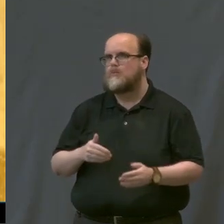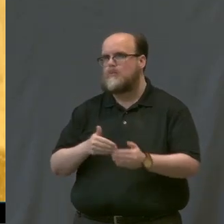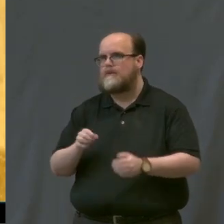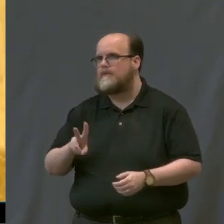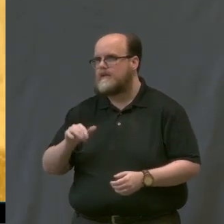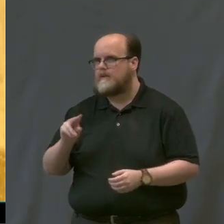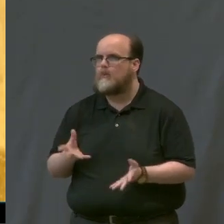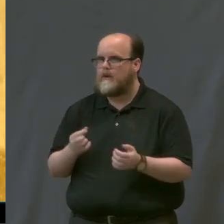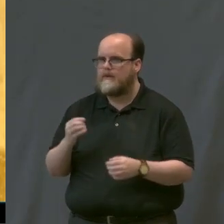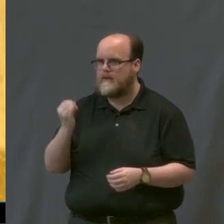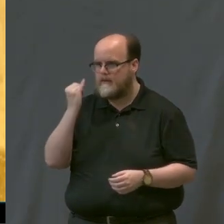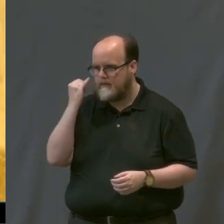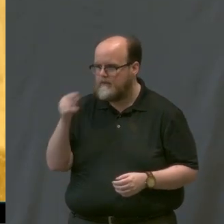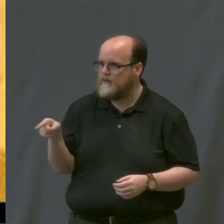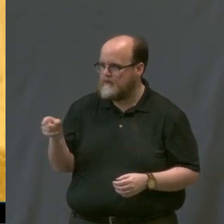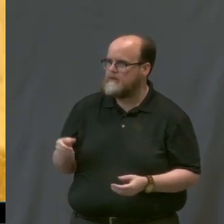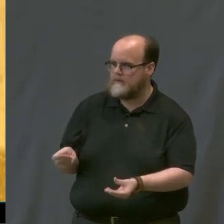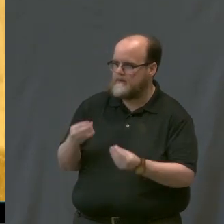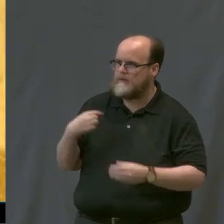as long as we get ours.